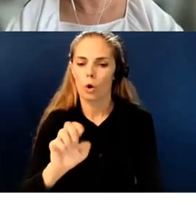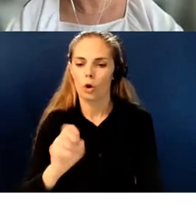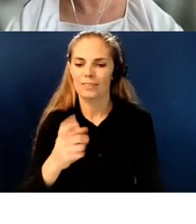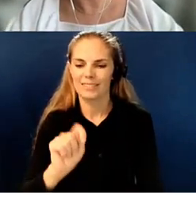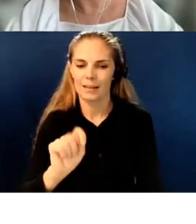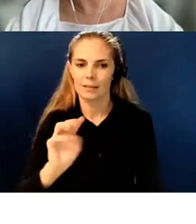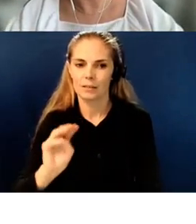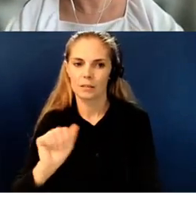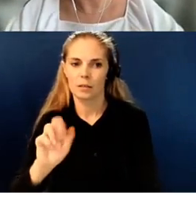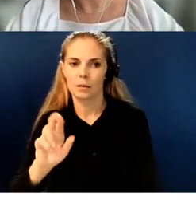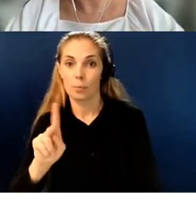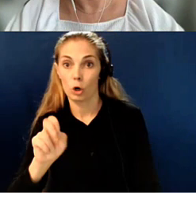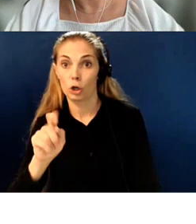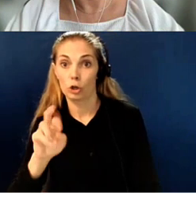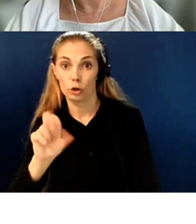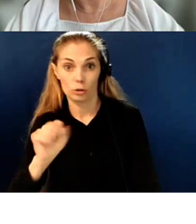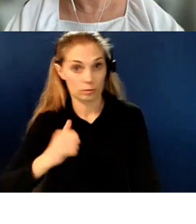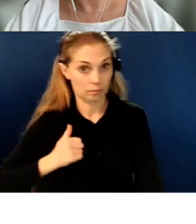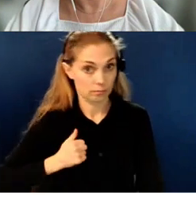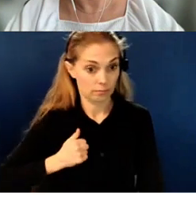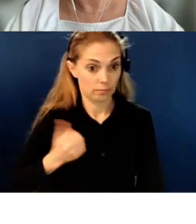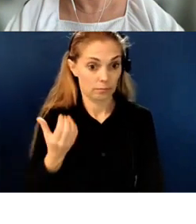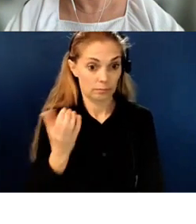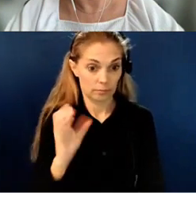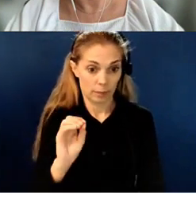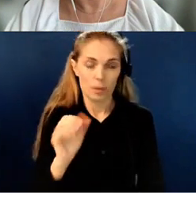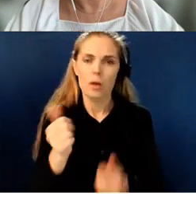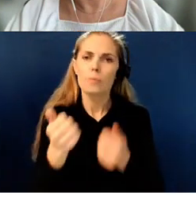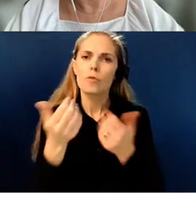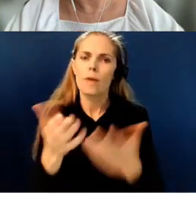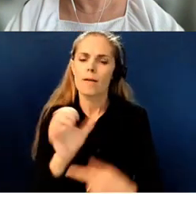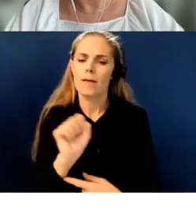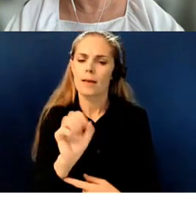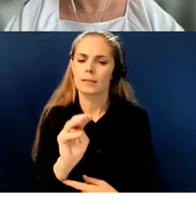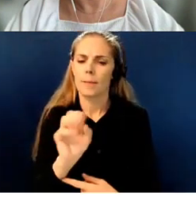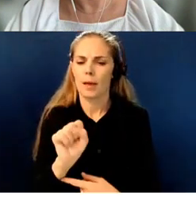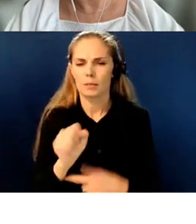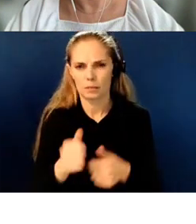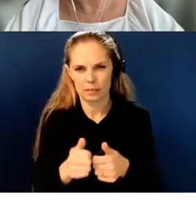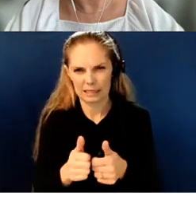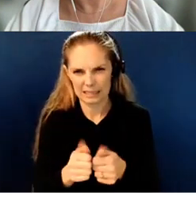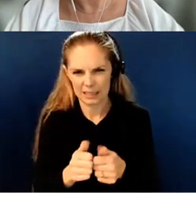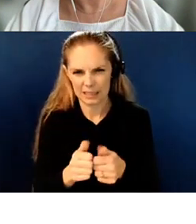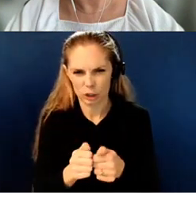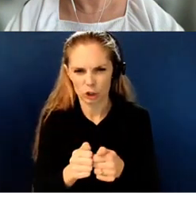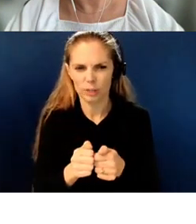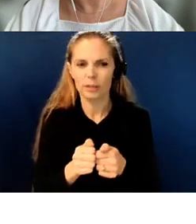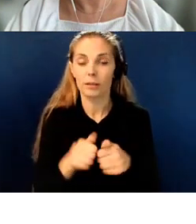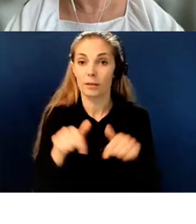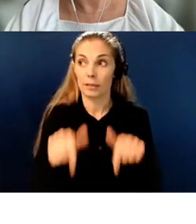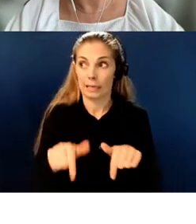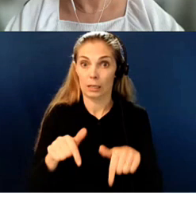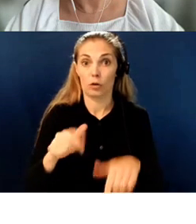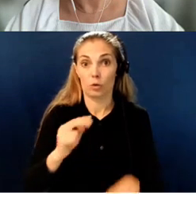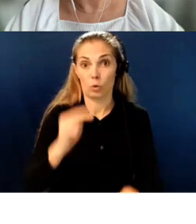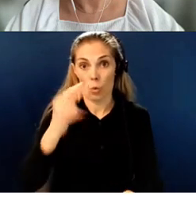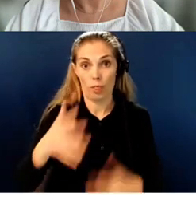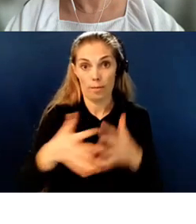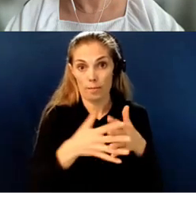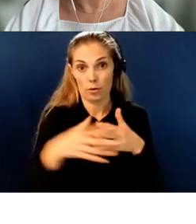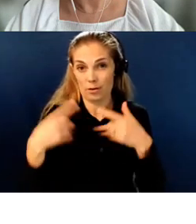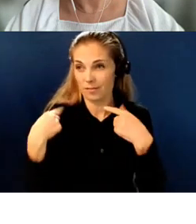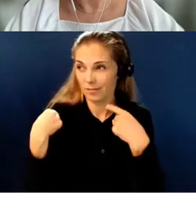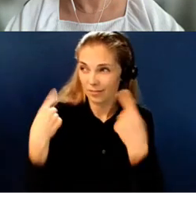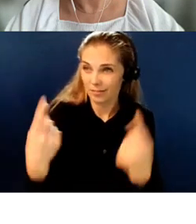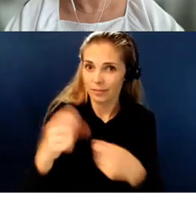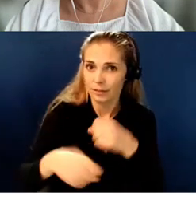SMS services. Again, that's text messaging in North America since 2013. I've got my contact data here in case any of you want